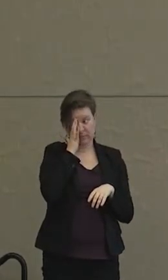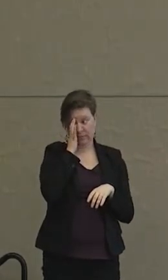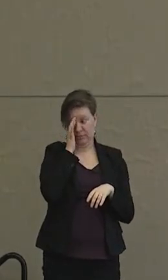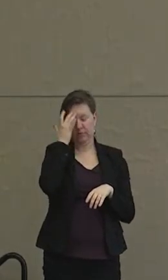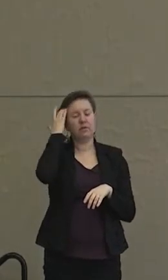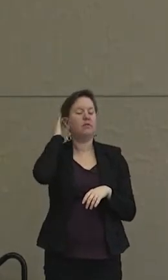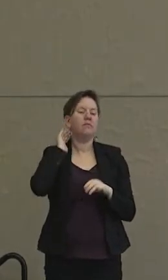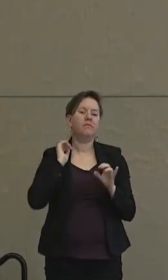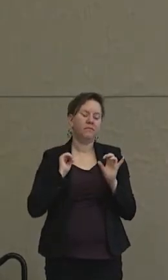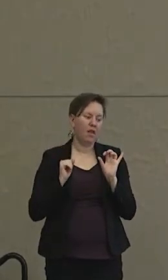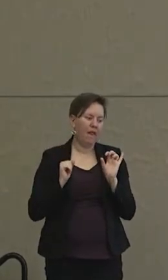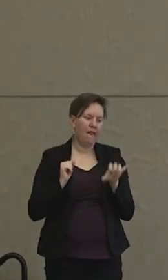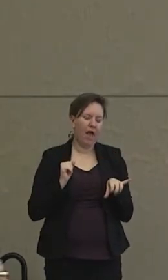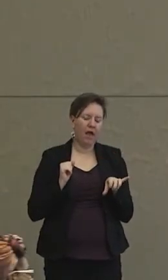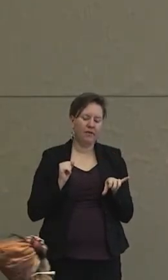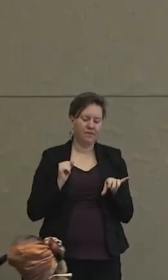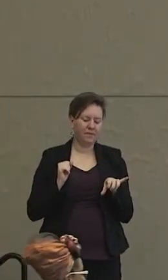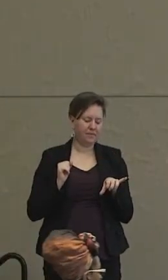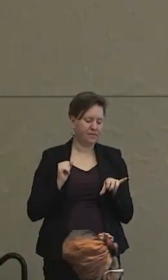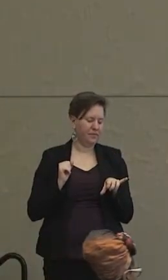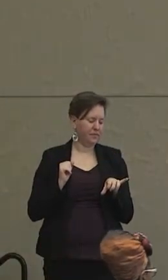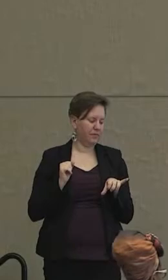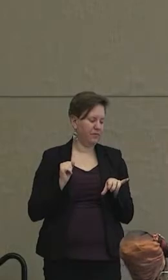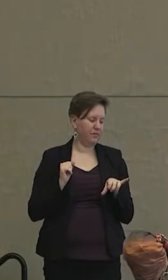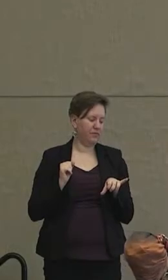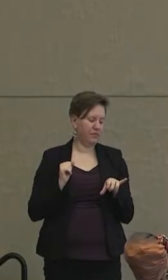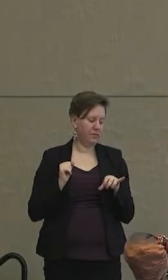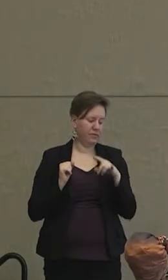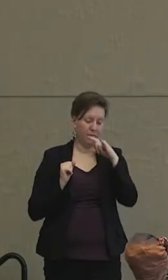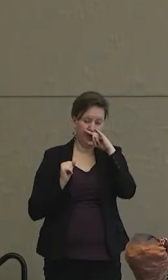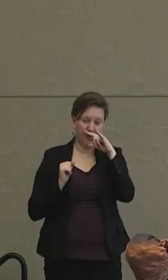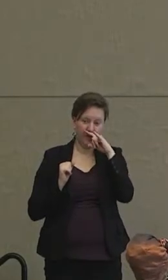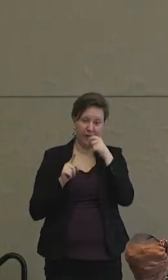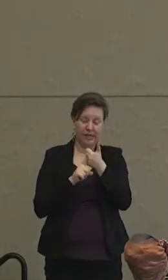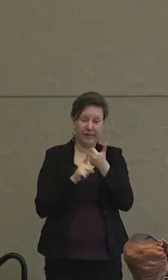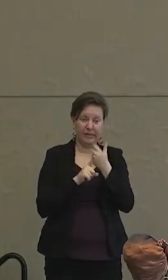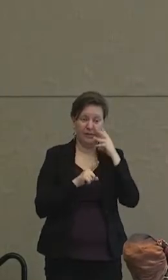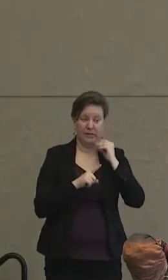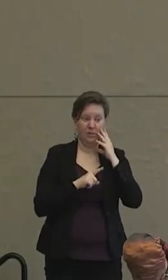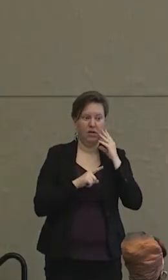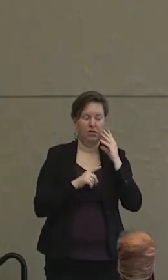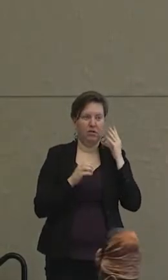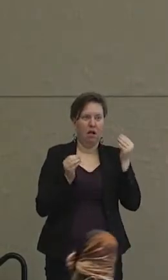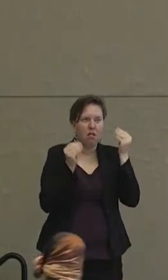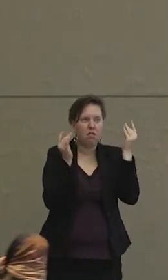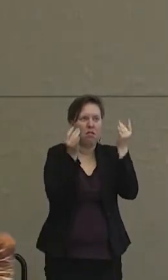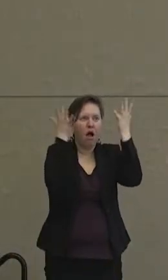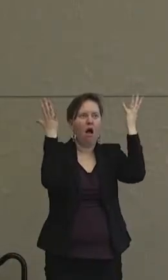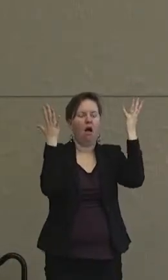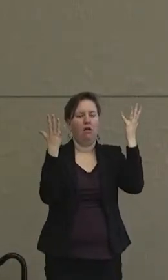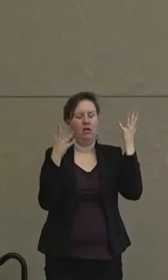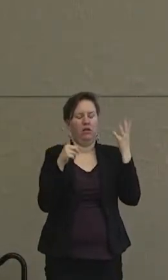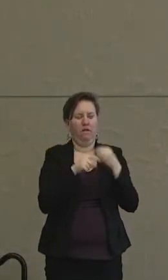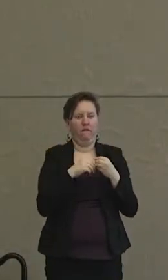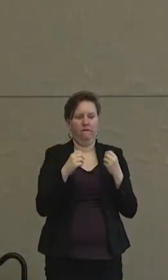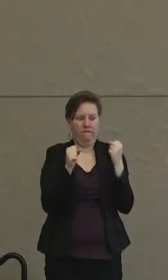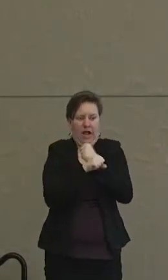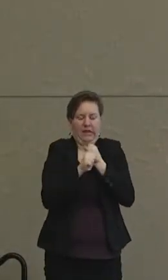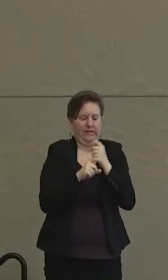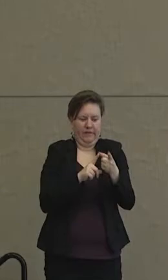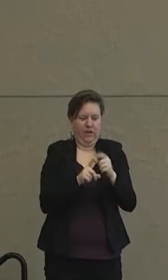and even then, certainly kids experience a horrific amount of violence even in their earliest